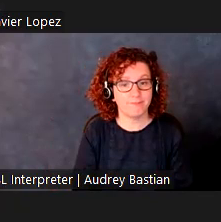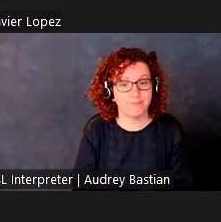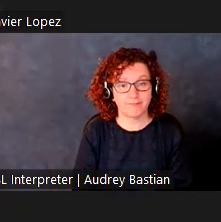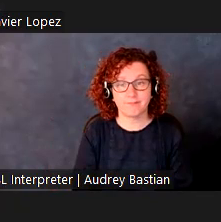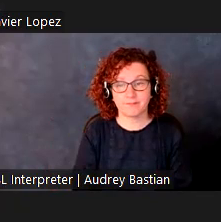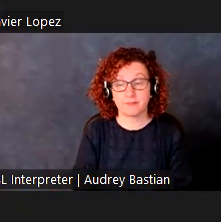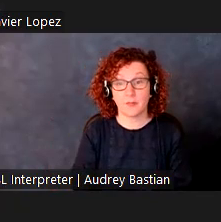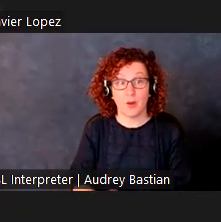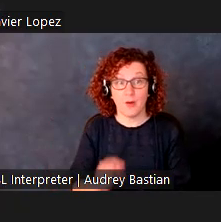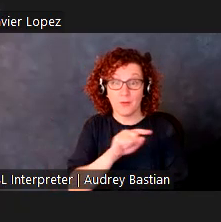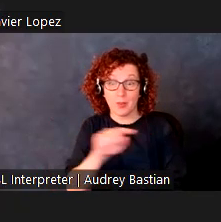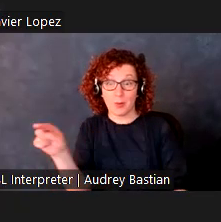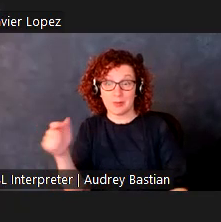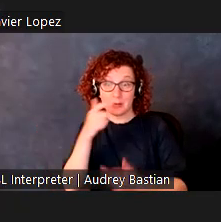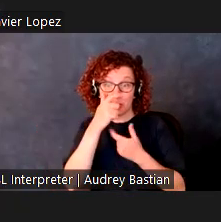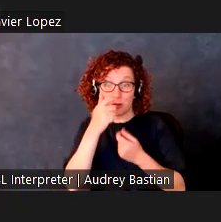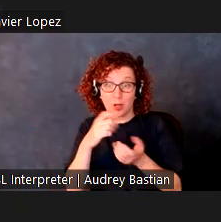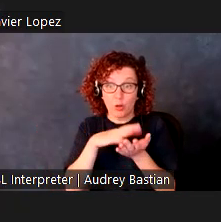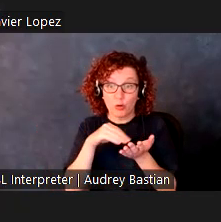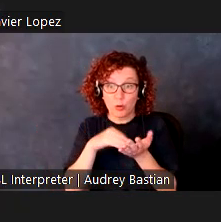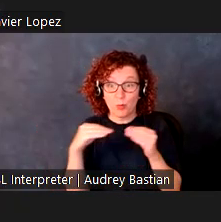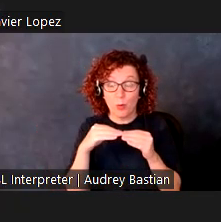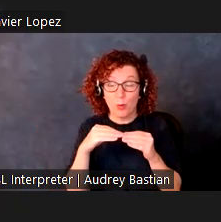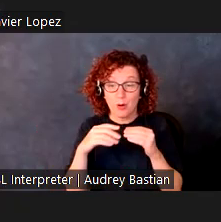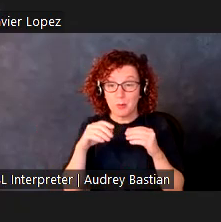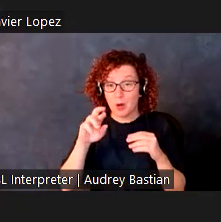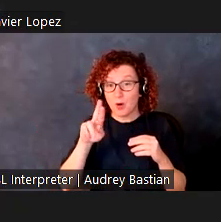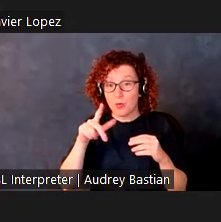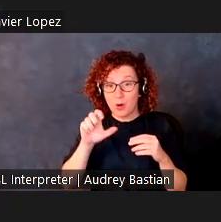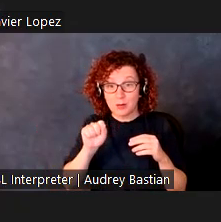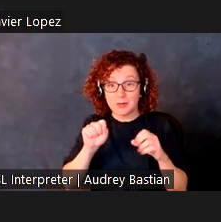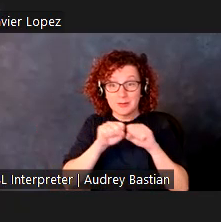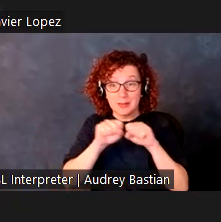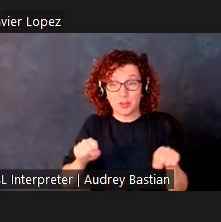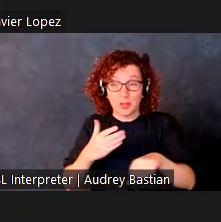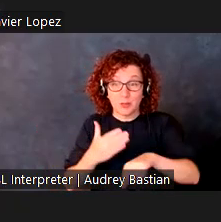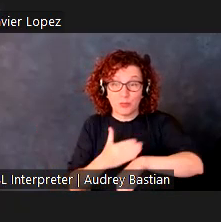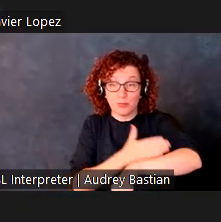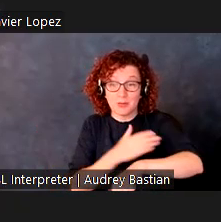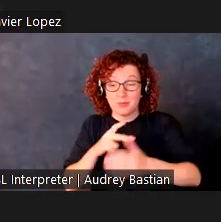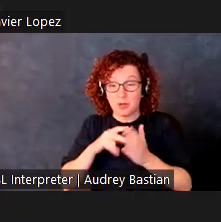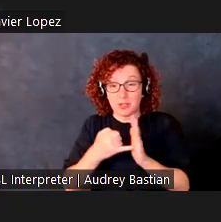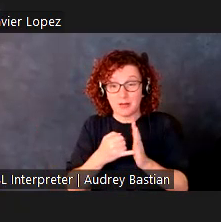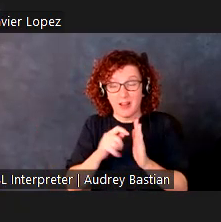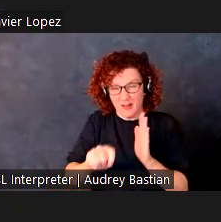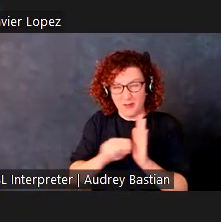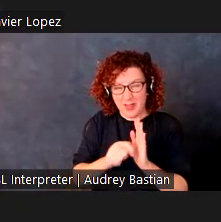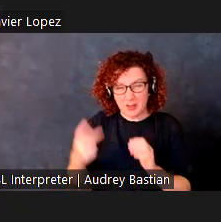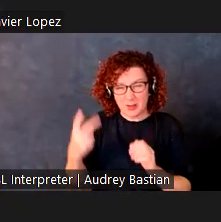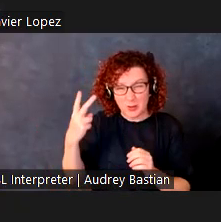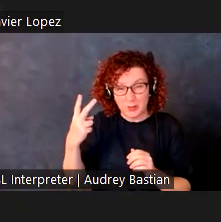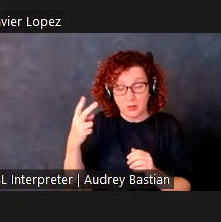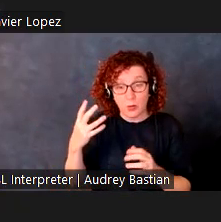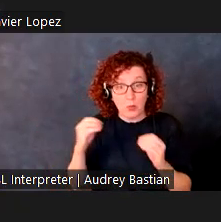For those who are interested in learning more about the Ruggles Station Improvements Project Phase 2 and would like to receive updates